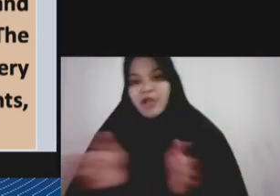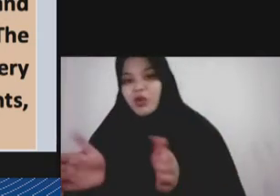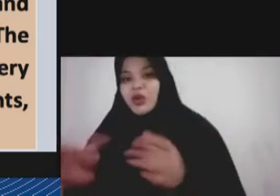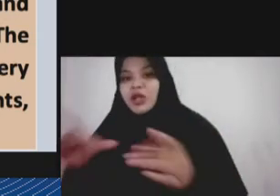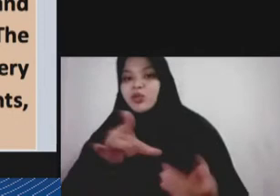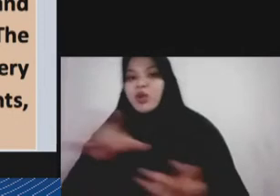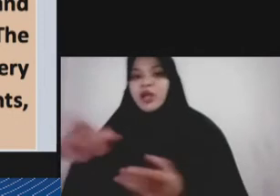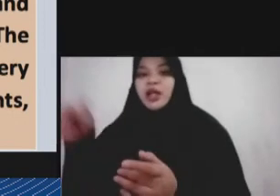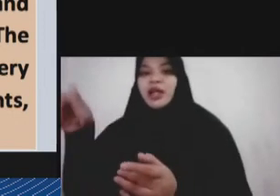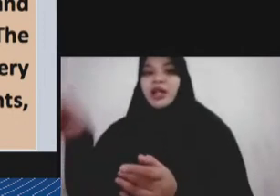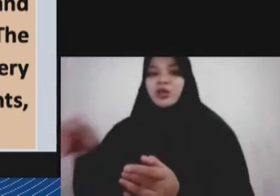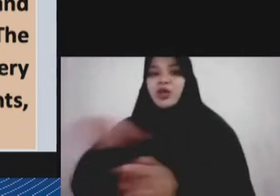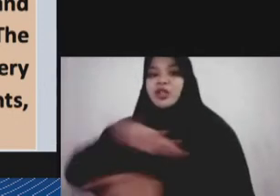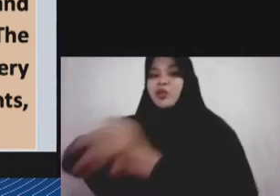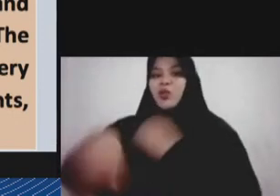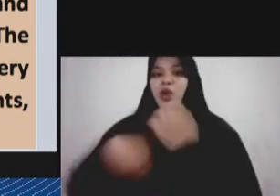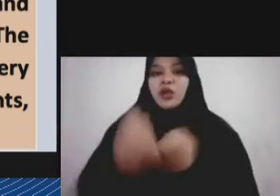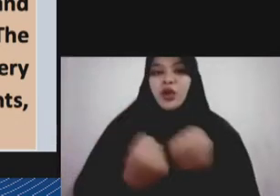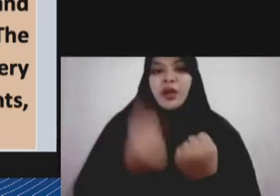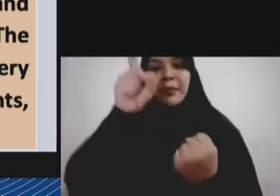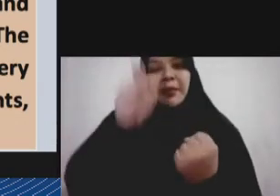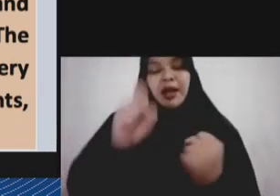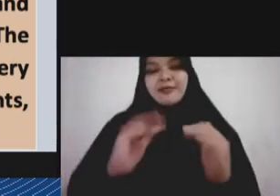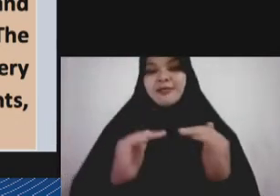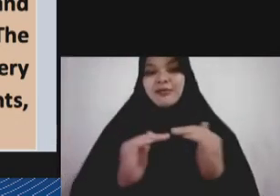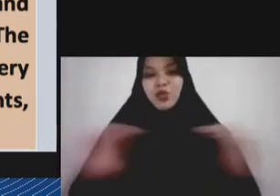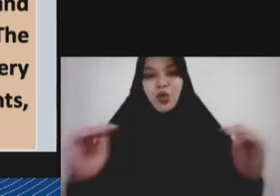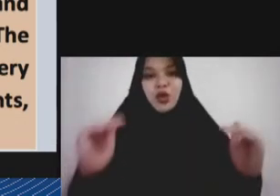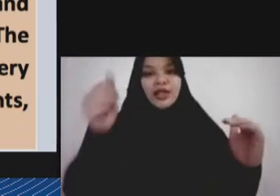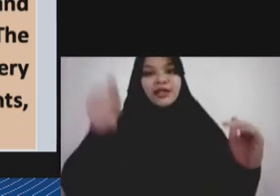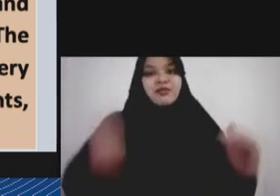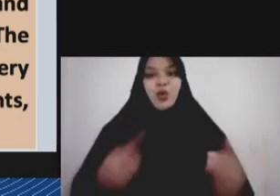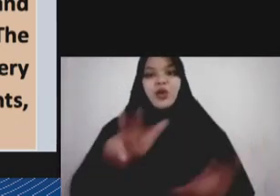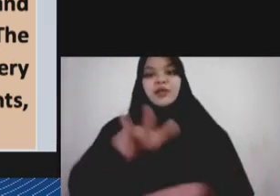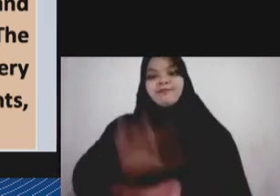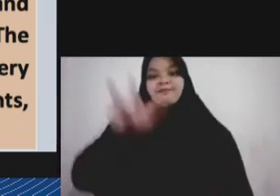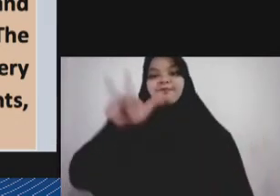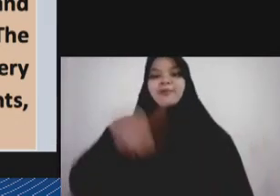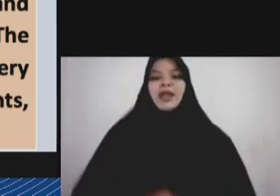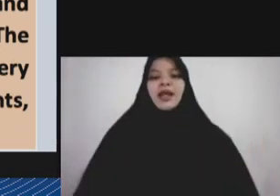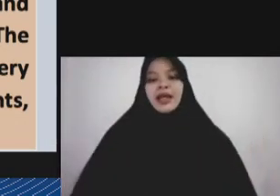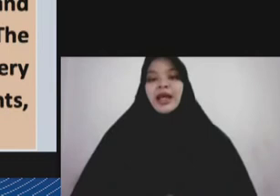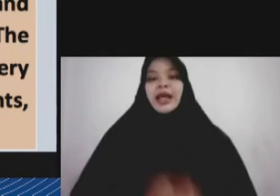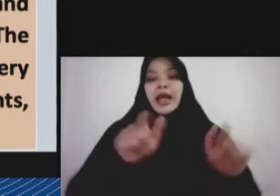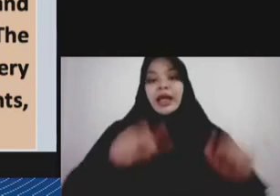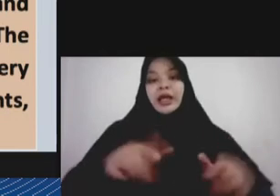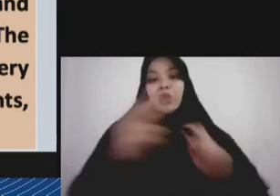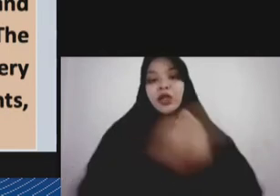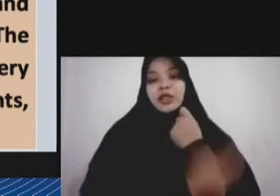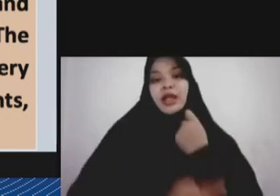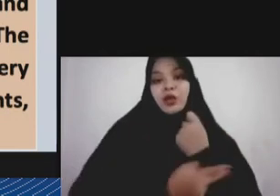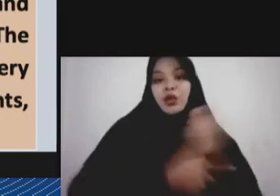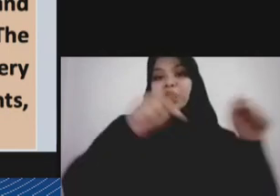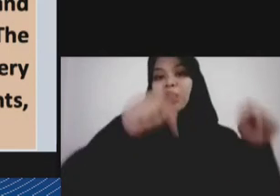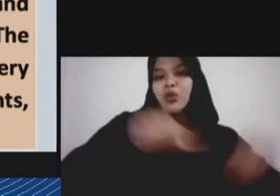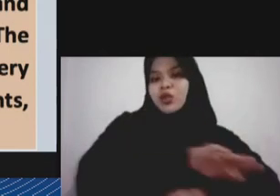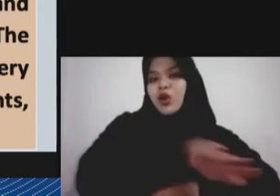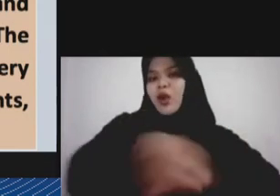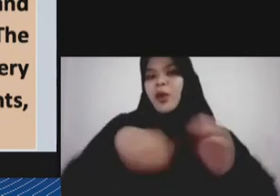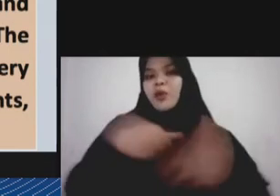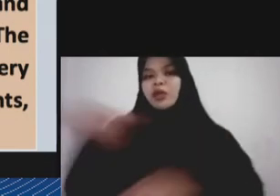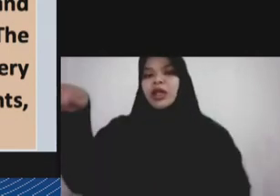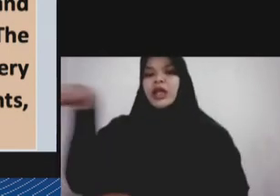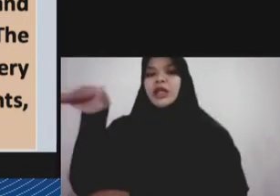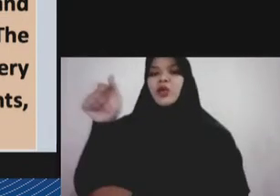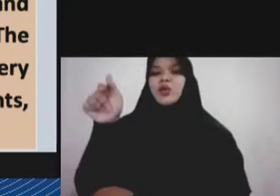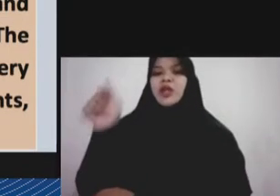that all action must be justified from legal norms. The state is of the view that all forms of violence are